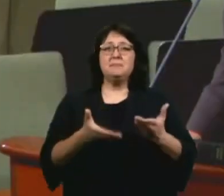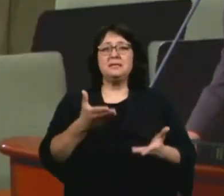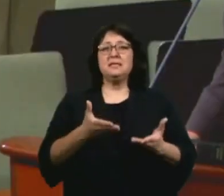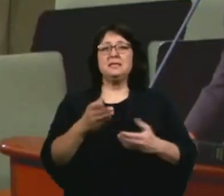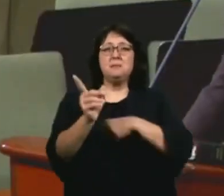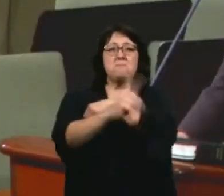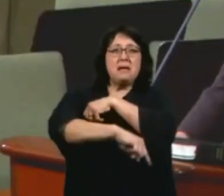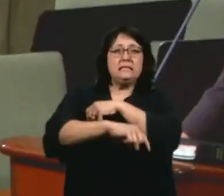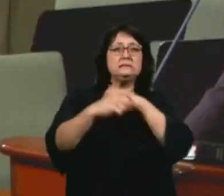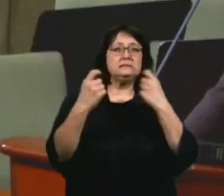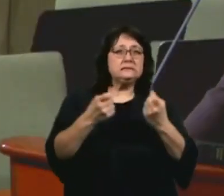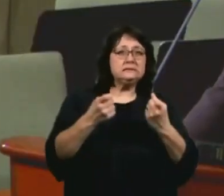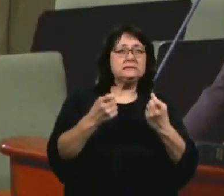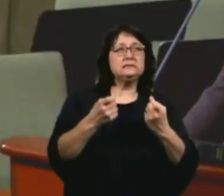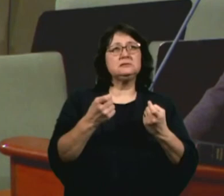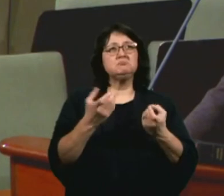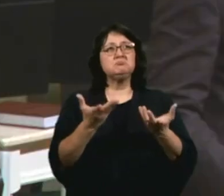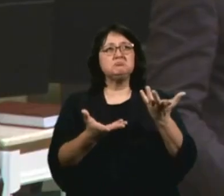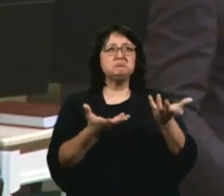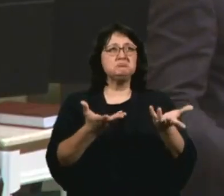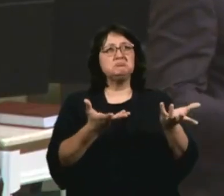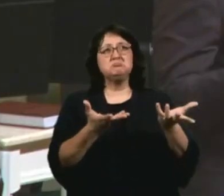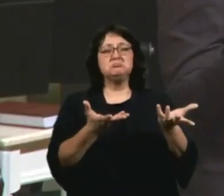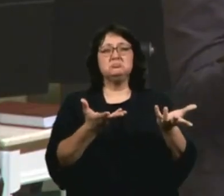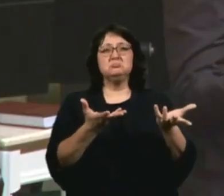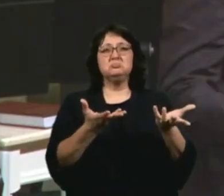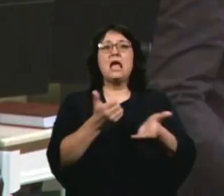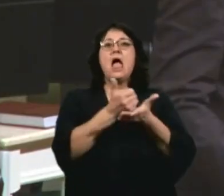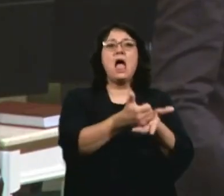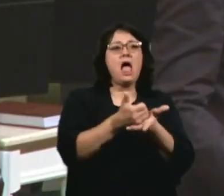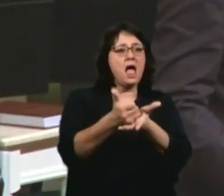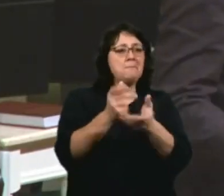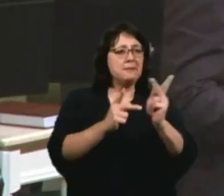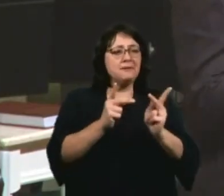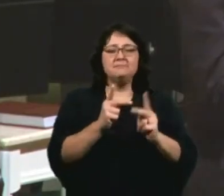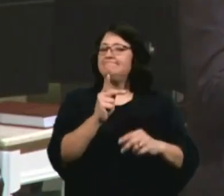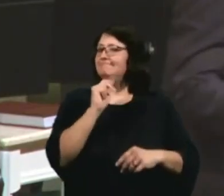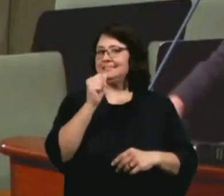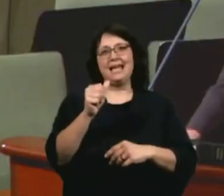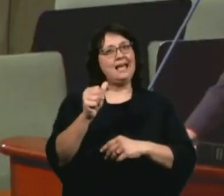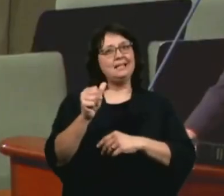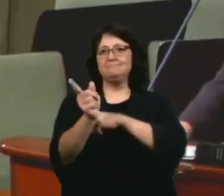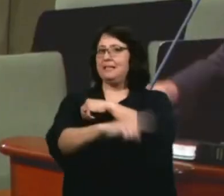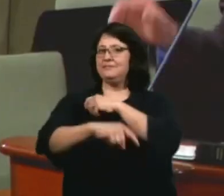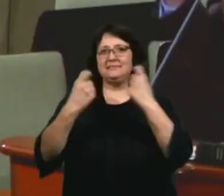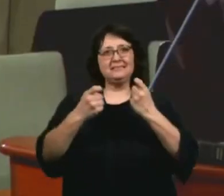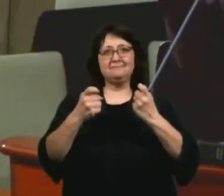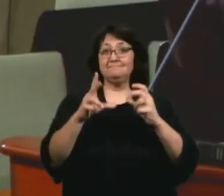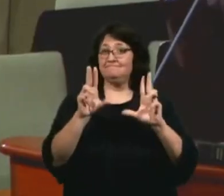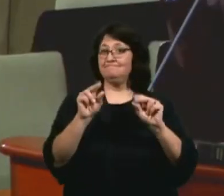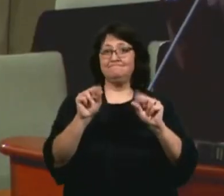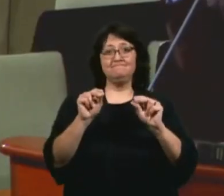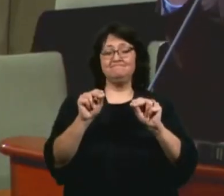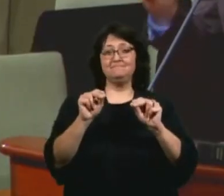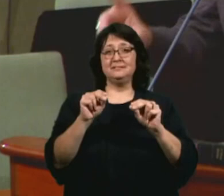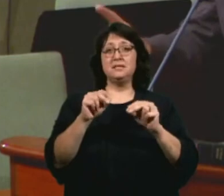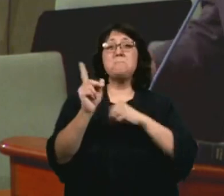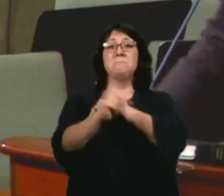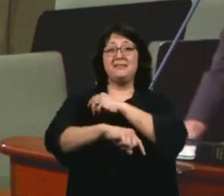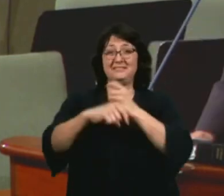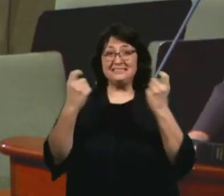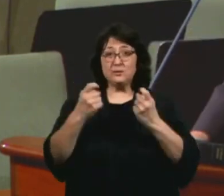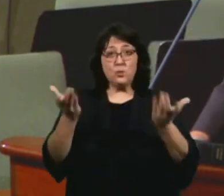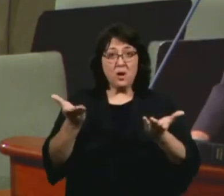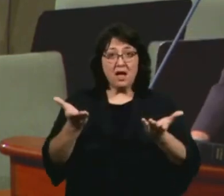Maybe the penalty of sin was helping people. But that's not the penalty of sin. The penalty of sin is death.